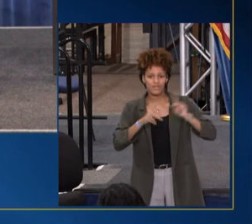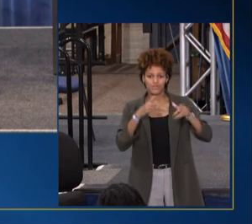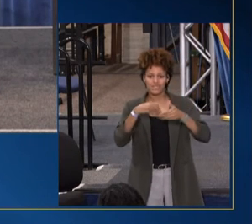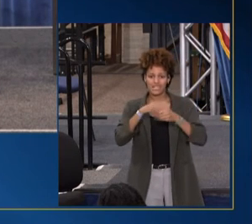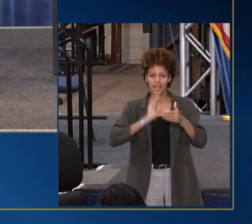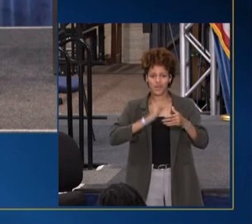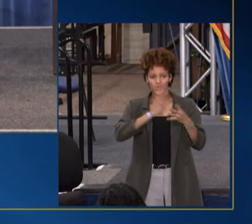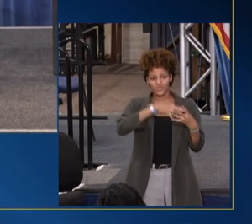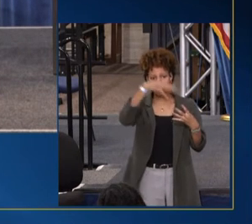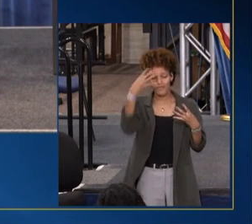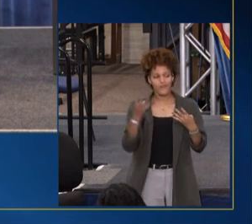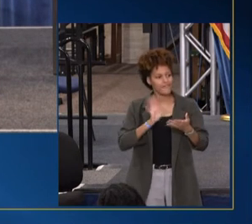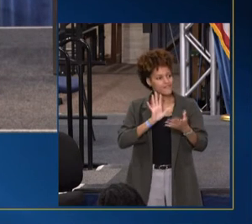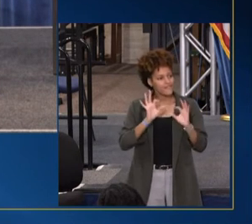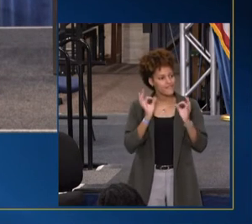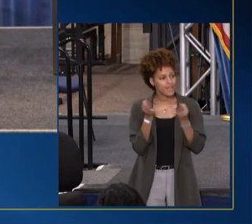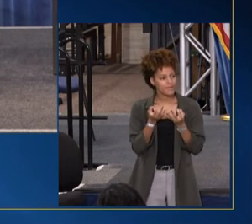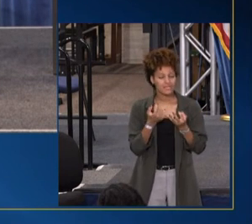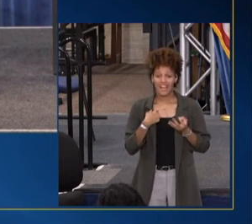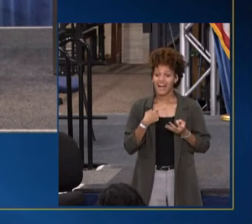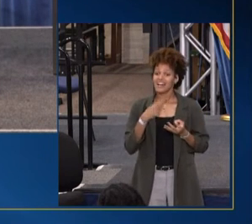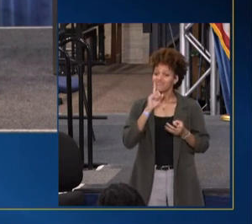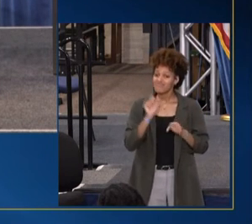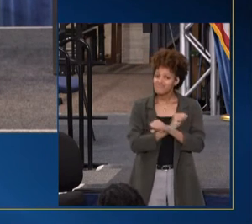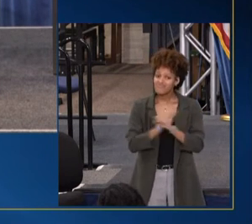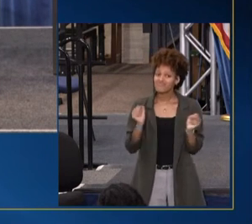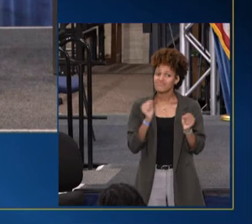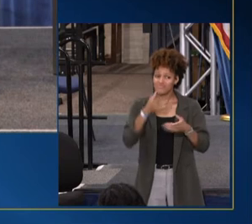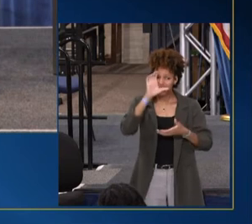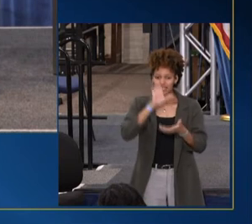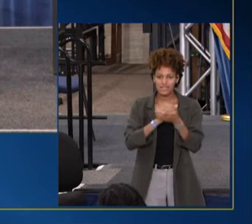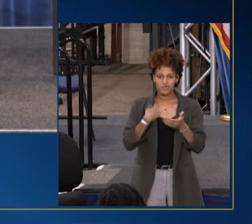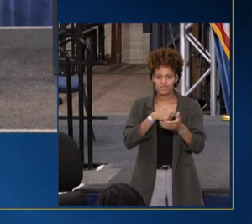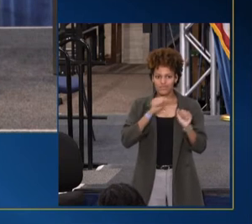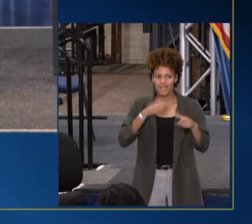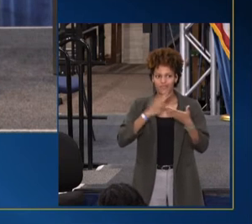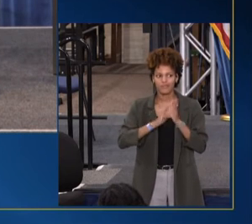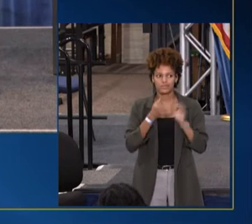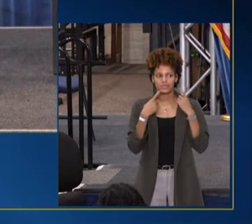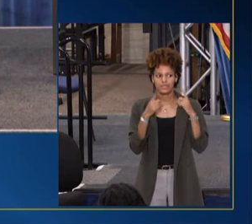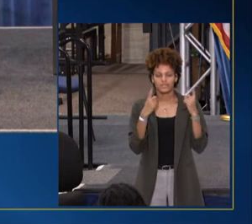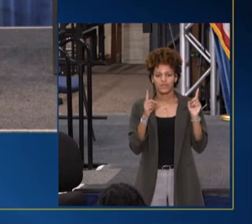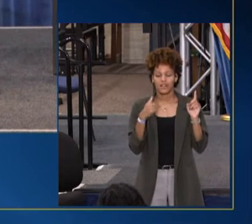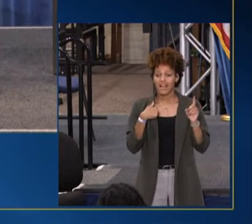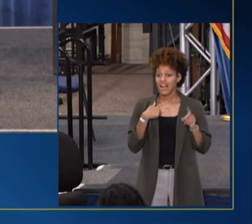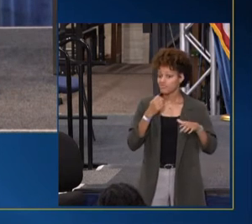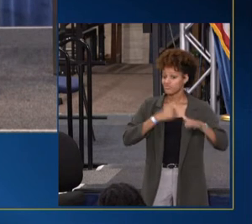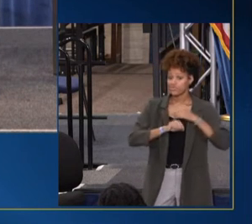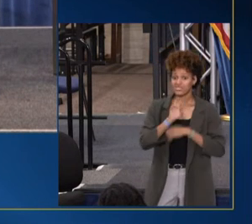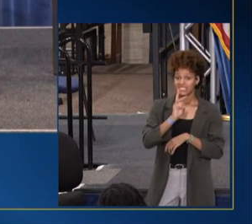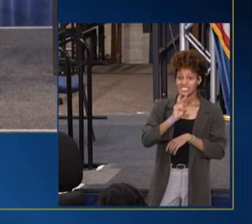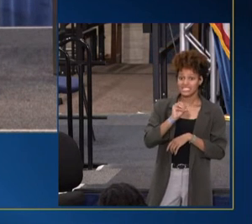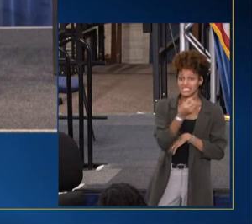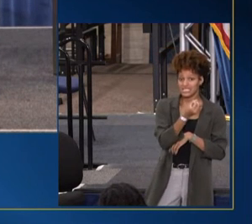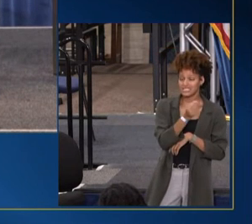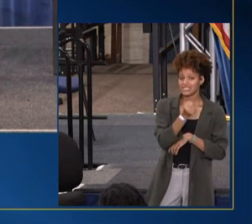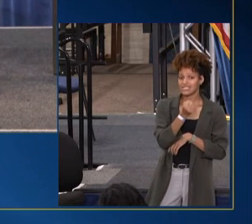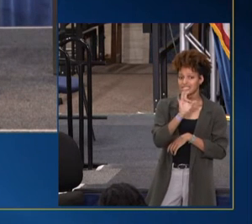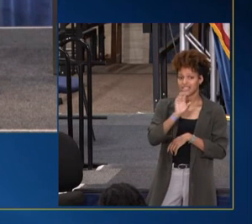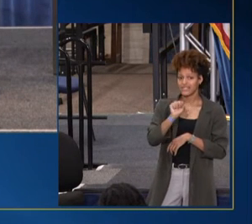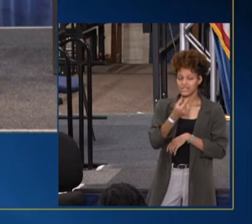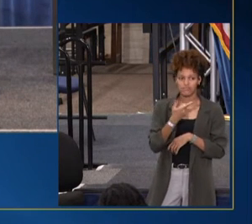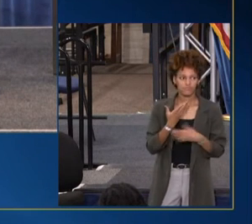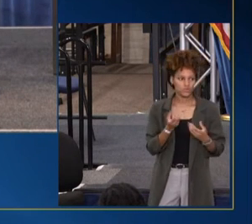I absolutely believe that we can succeed. Now, you know, I'm a product of the 60s and 70s. And so in the 60s and 70s, we would